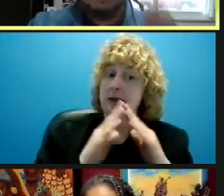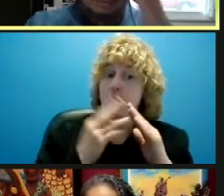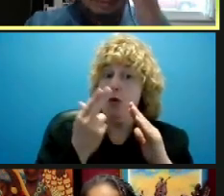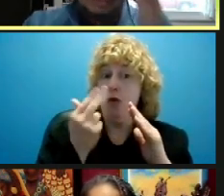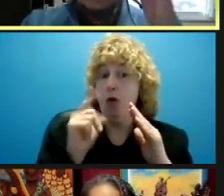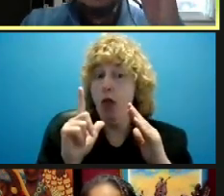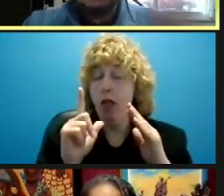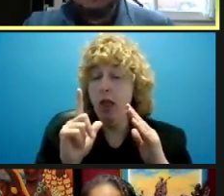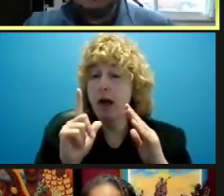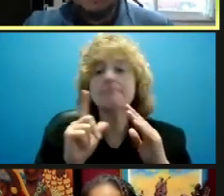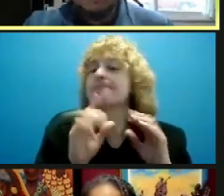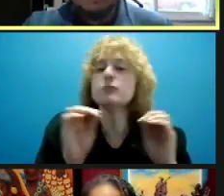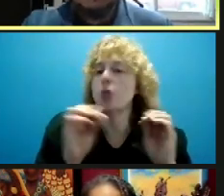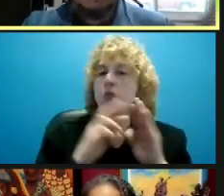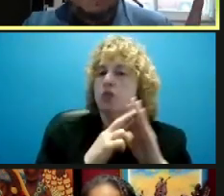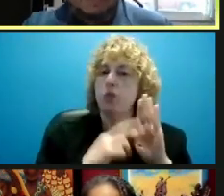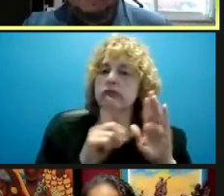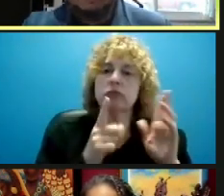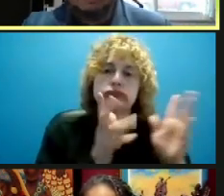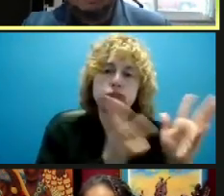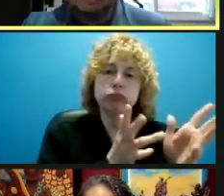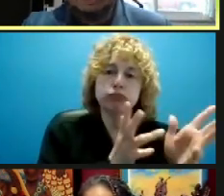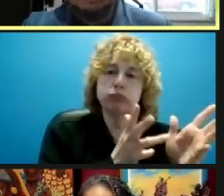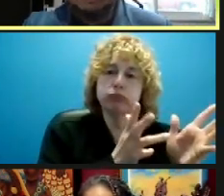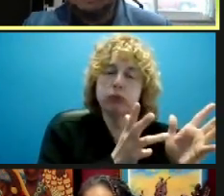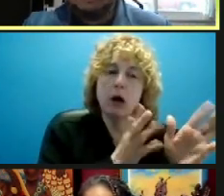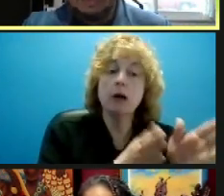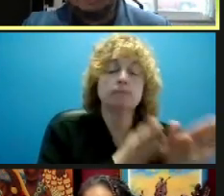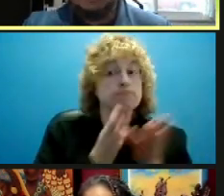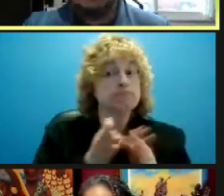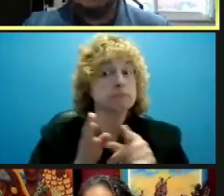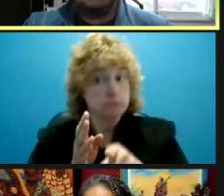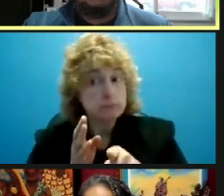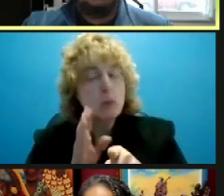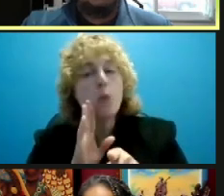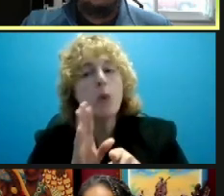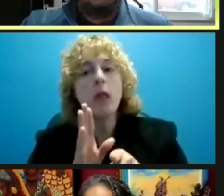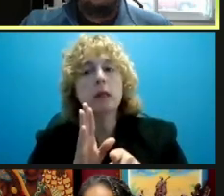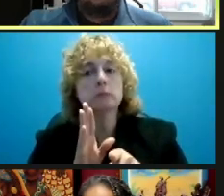conversation. So, they're going to be here and they're going to be listening to us. Now, the thing is, next, please.